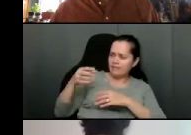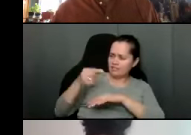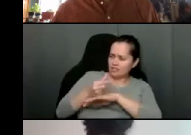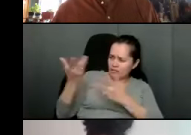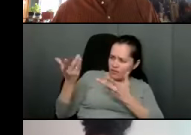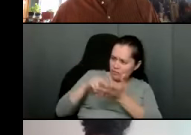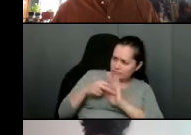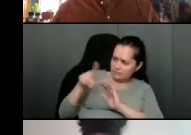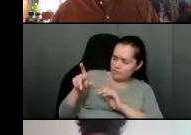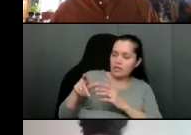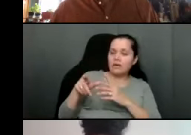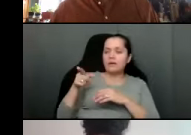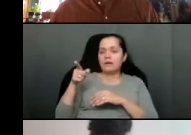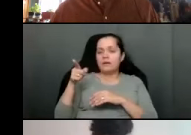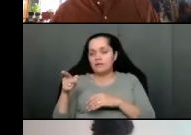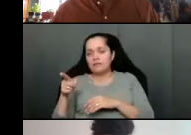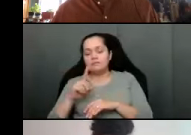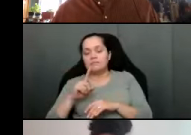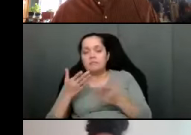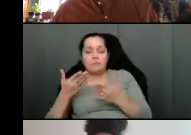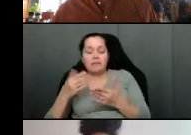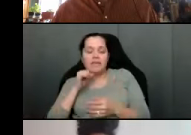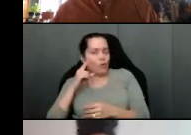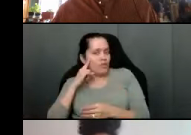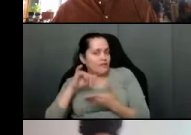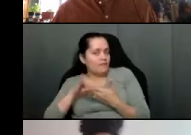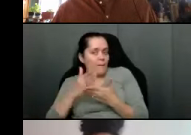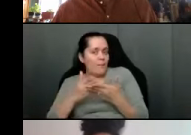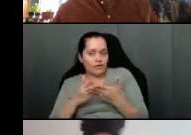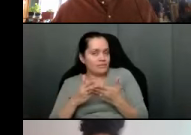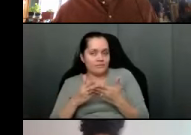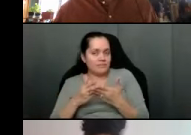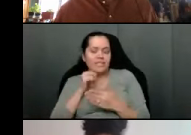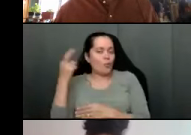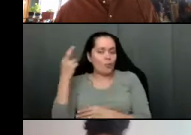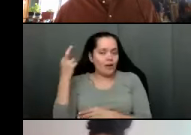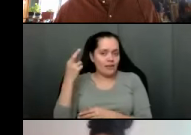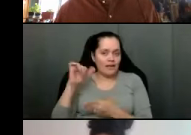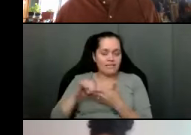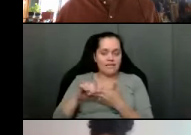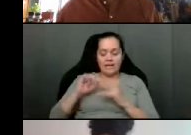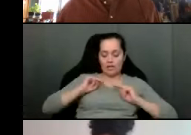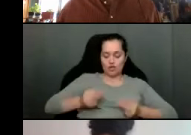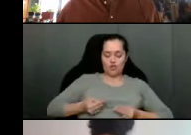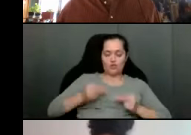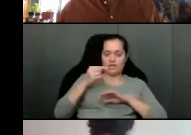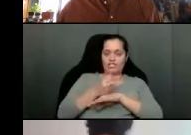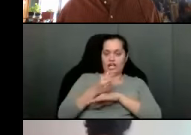geography? Pretty good chance they don't think of that. They don't realize about human